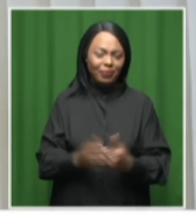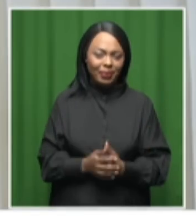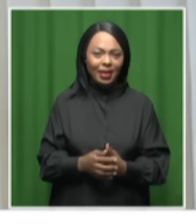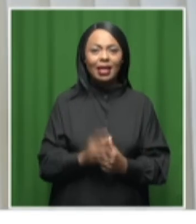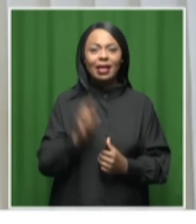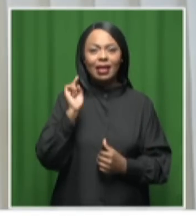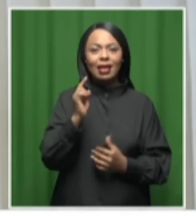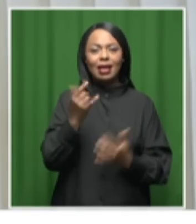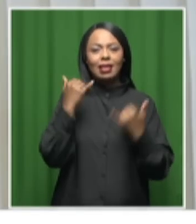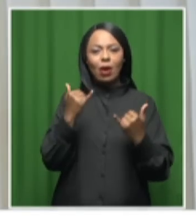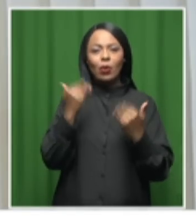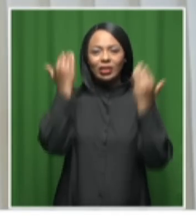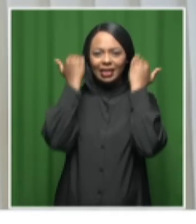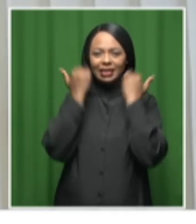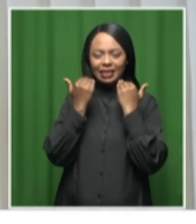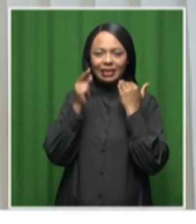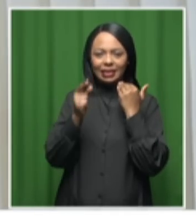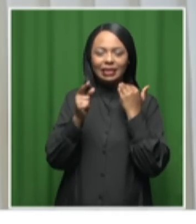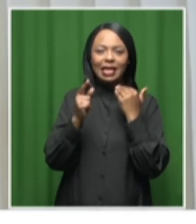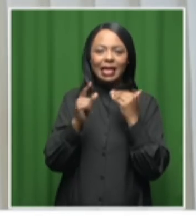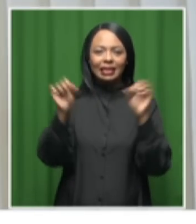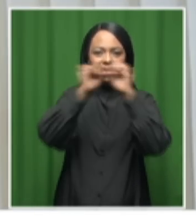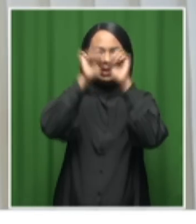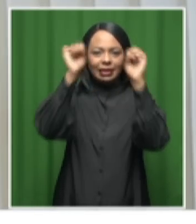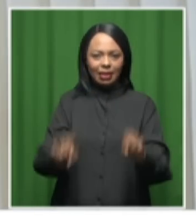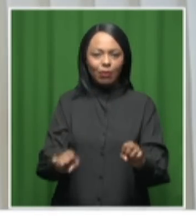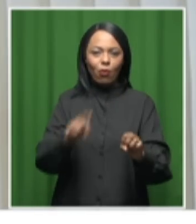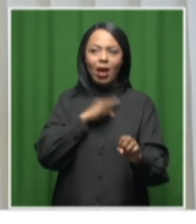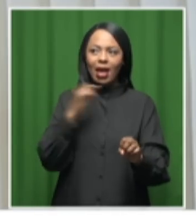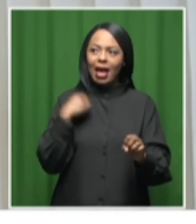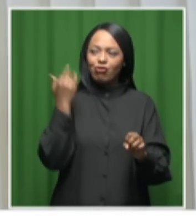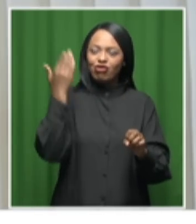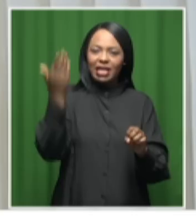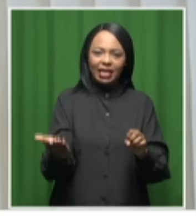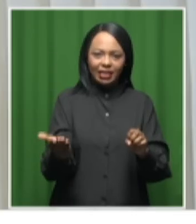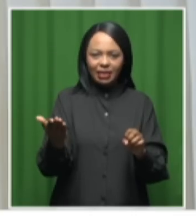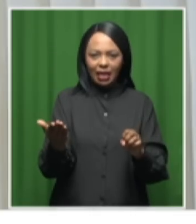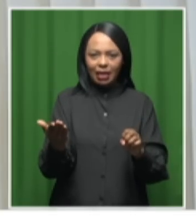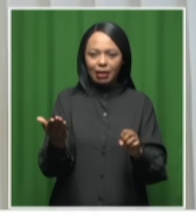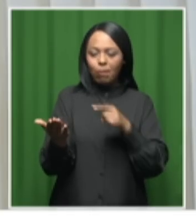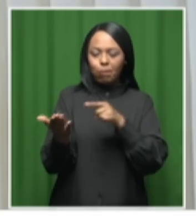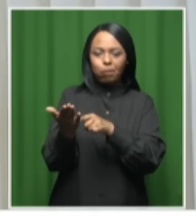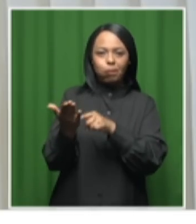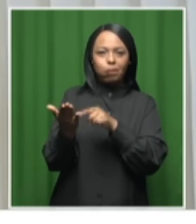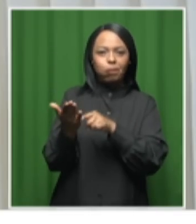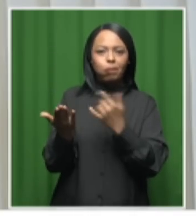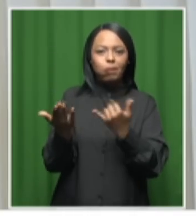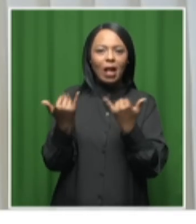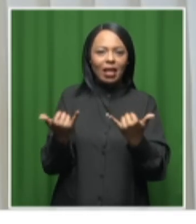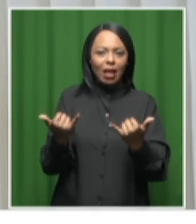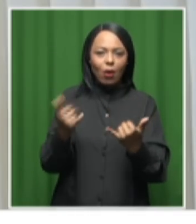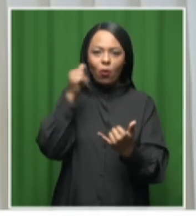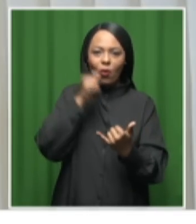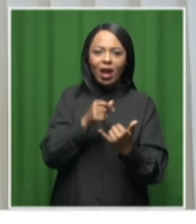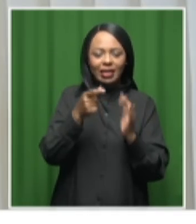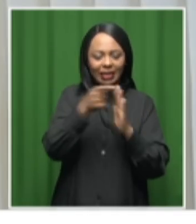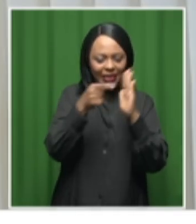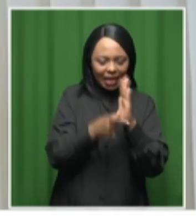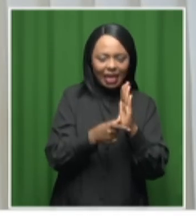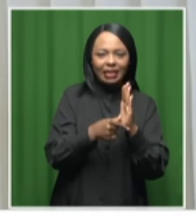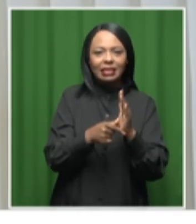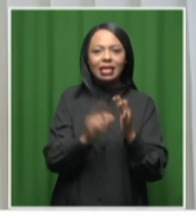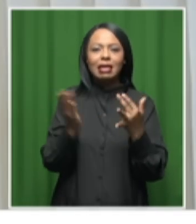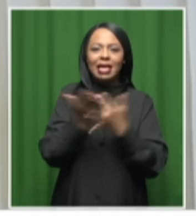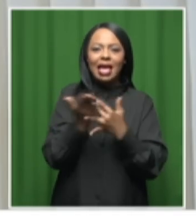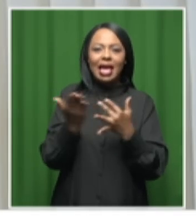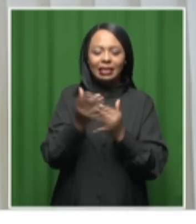should be on the justice system in terms of saying you have an application which has been sent to you when you're allocating the trial date in order to hear the